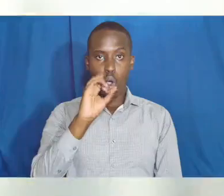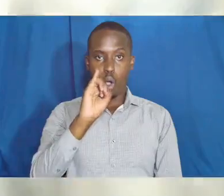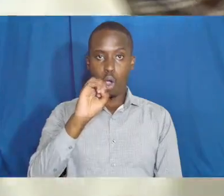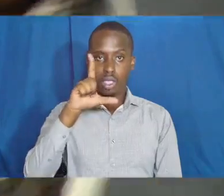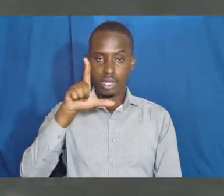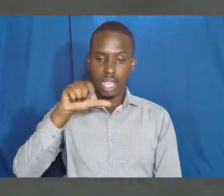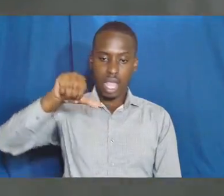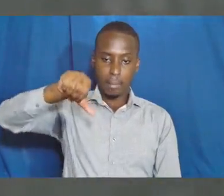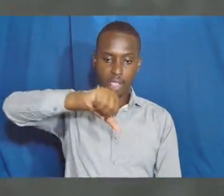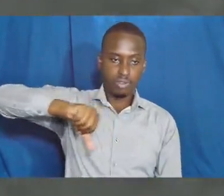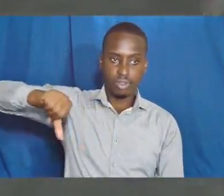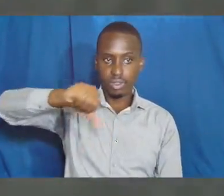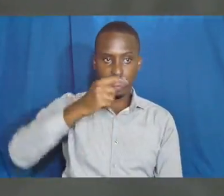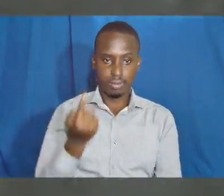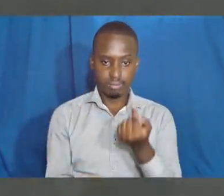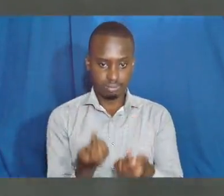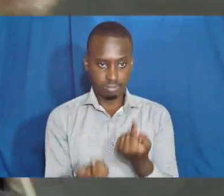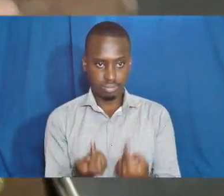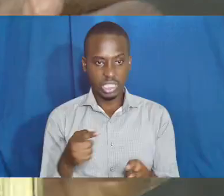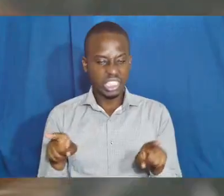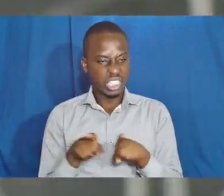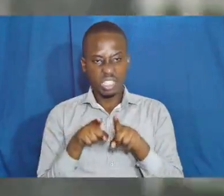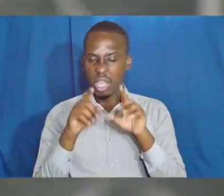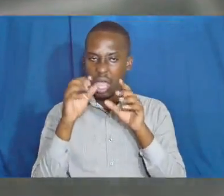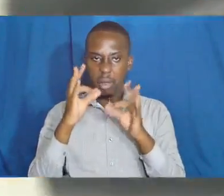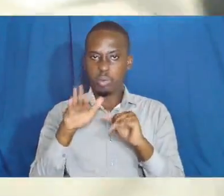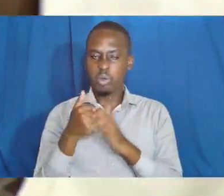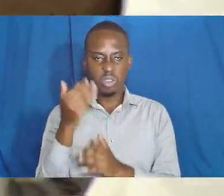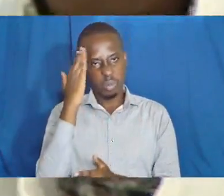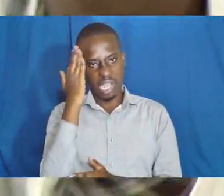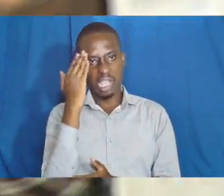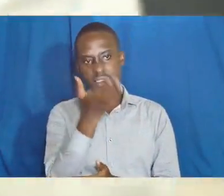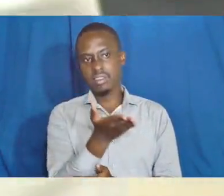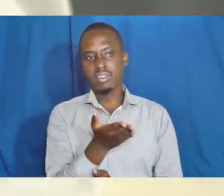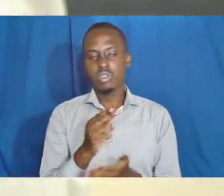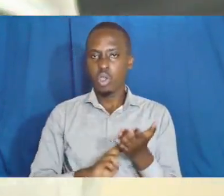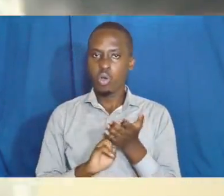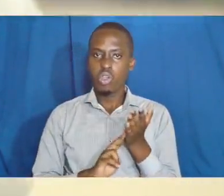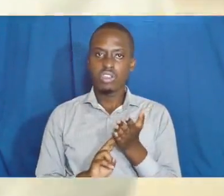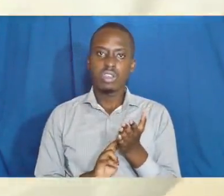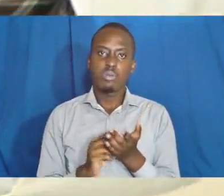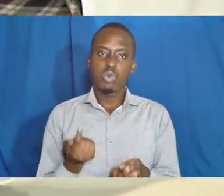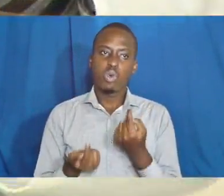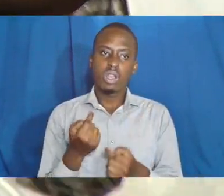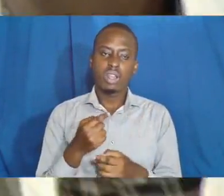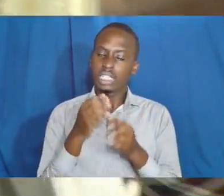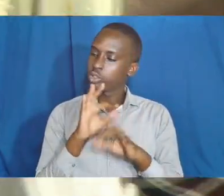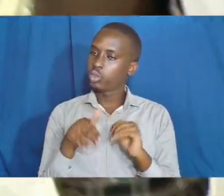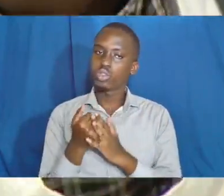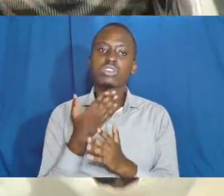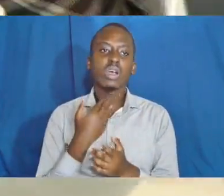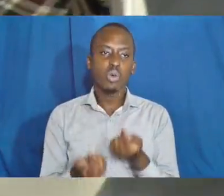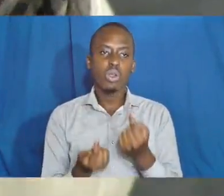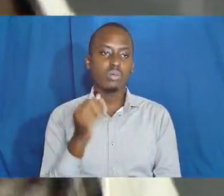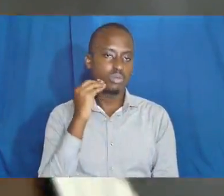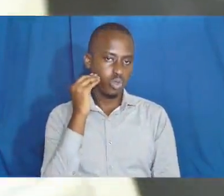oil. Everybody is familiar with the cooking oil that you use for cooking, frying, whatever you're cooking at